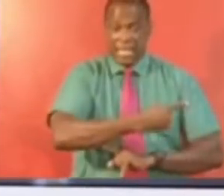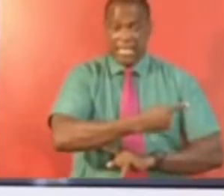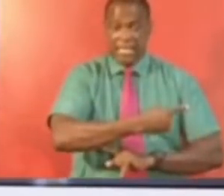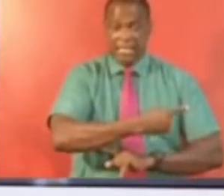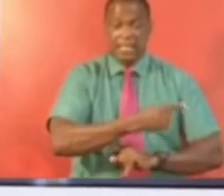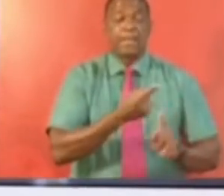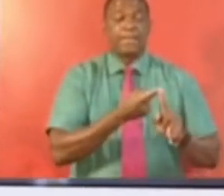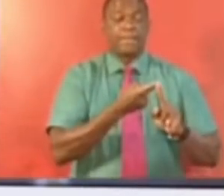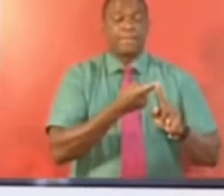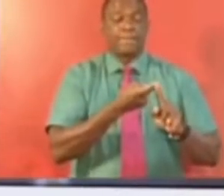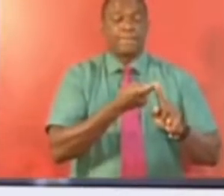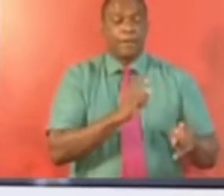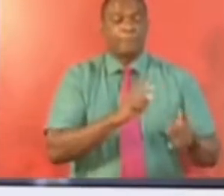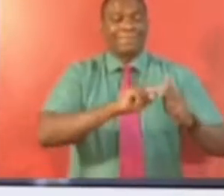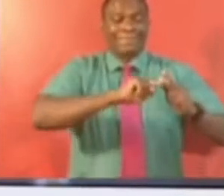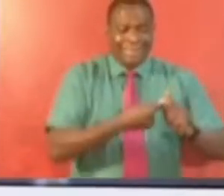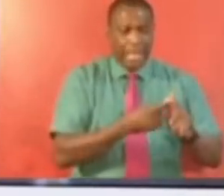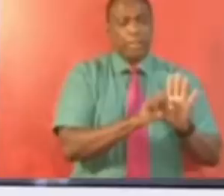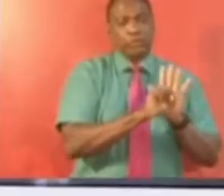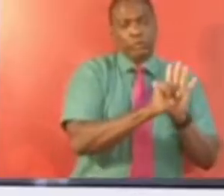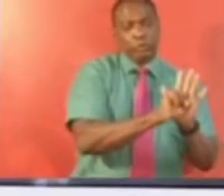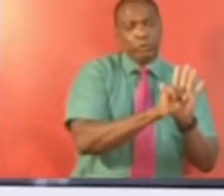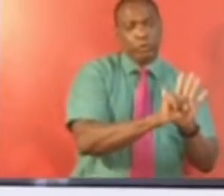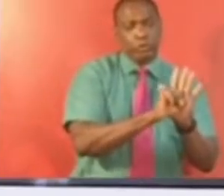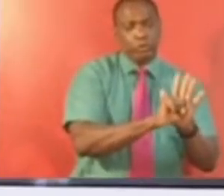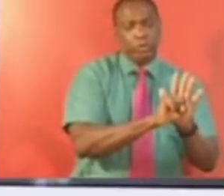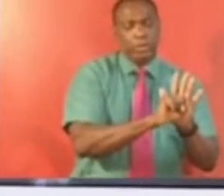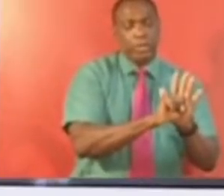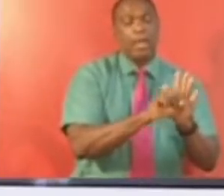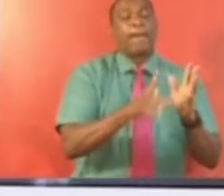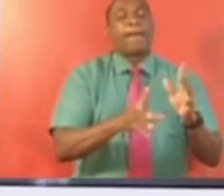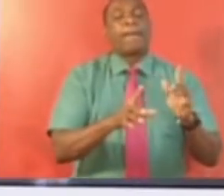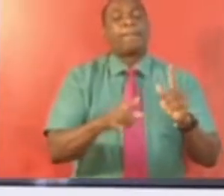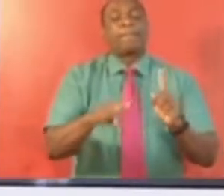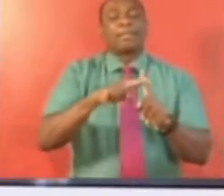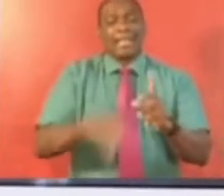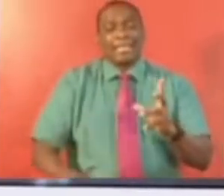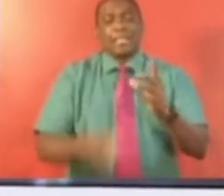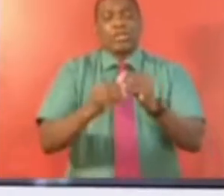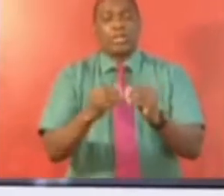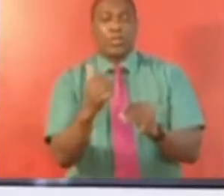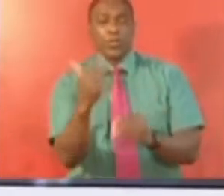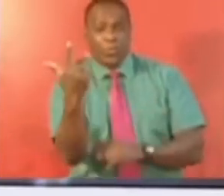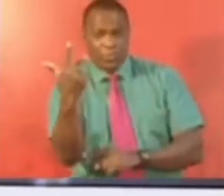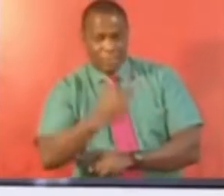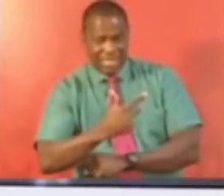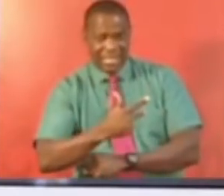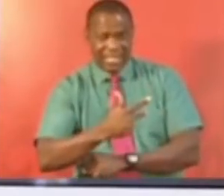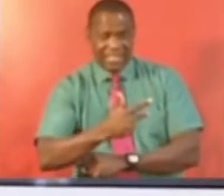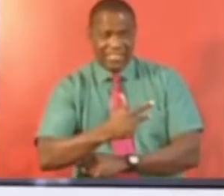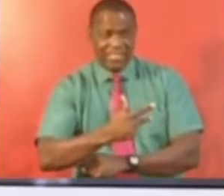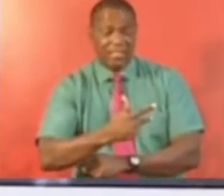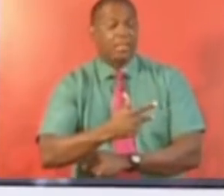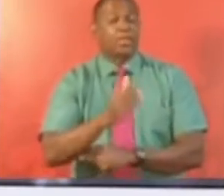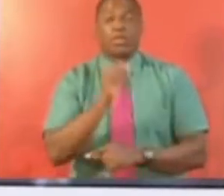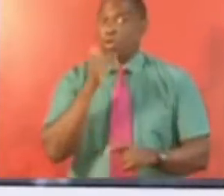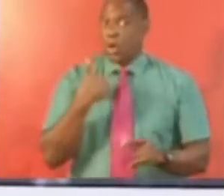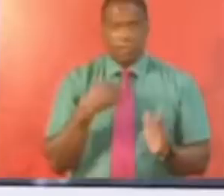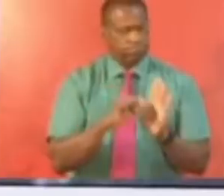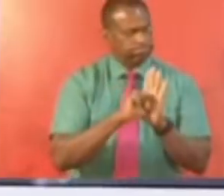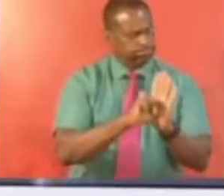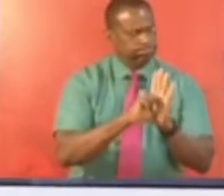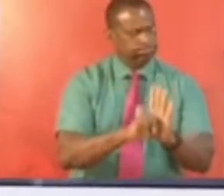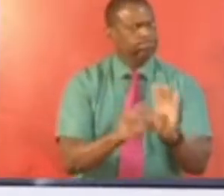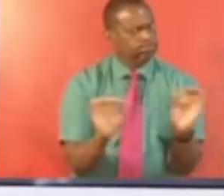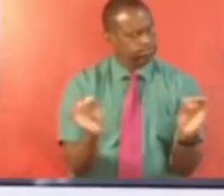plus an additional 3 days where you have absolutely no symptoms, meaning no fevers, no respiratory symptoms, no symptoms at all. And we have